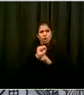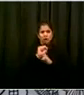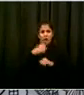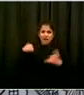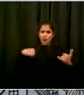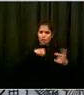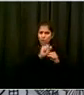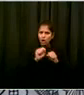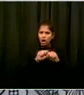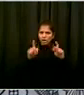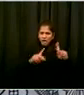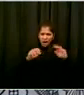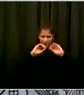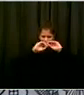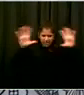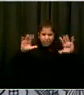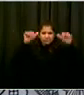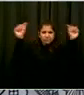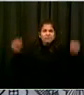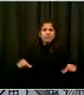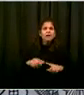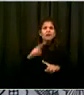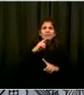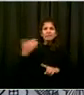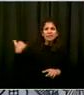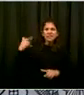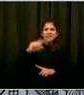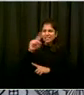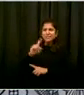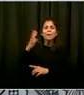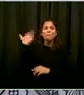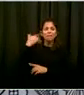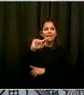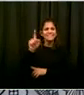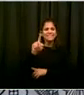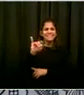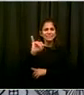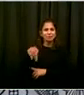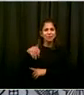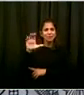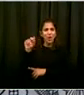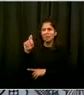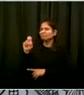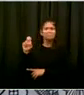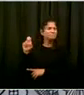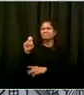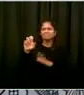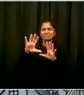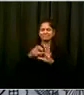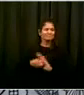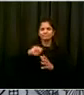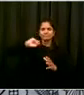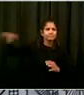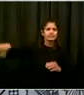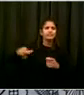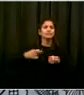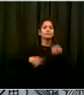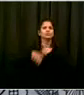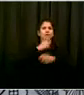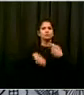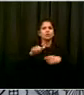was still a clear methodology. The state has come up with a different approach. We're working with the state to get very clear